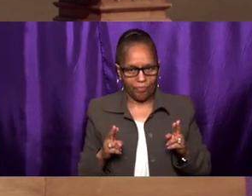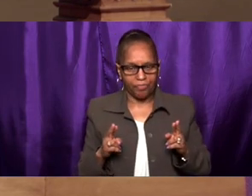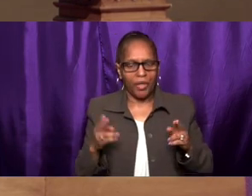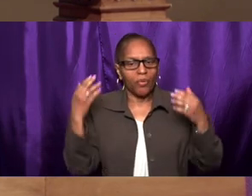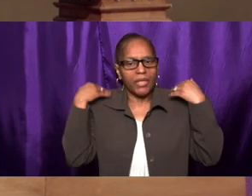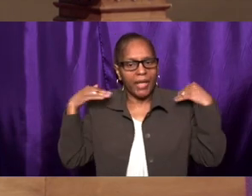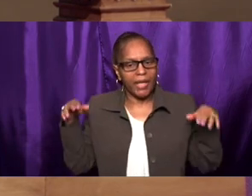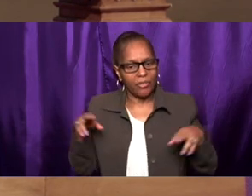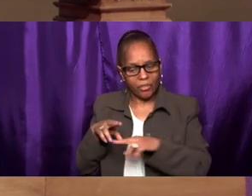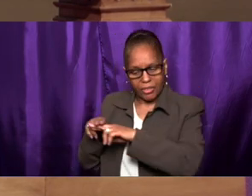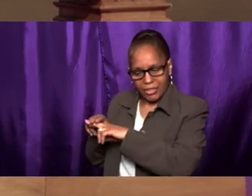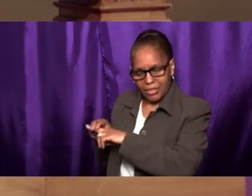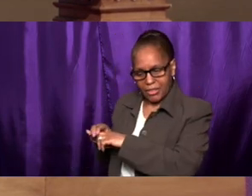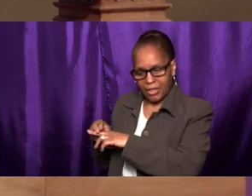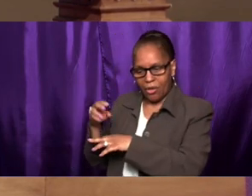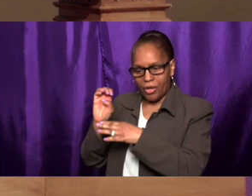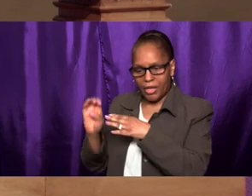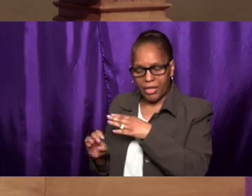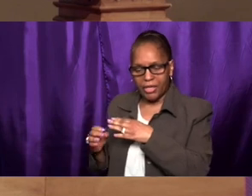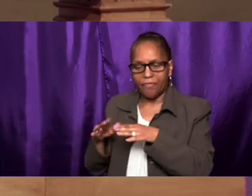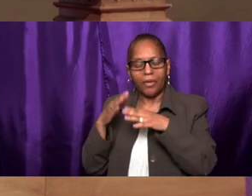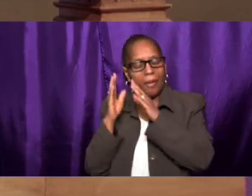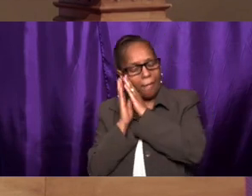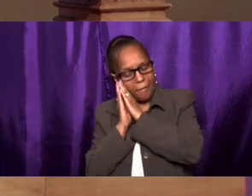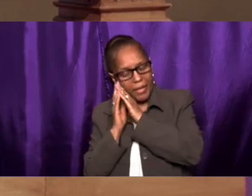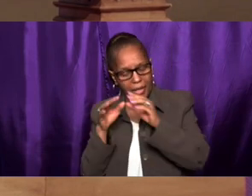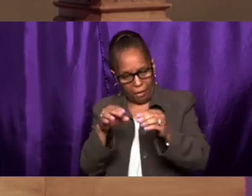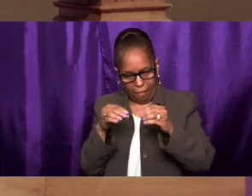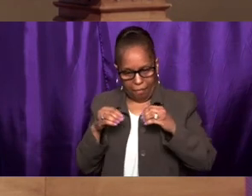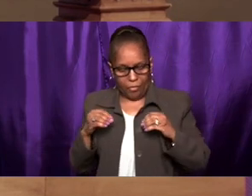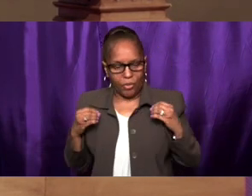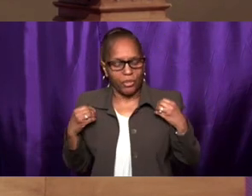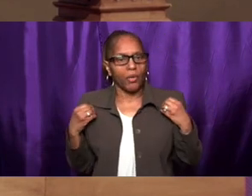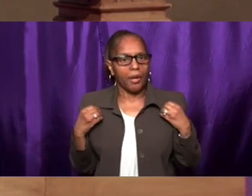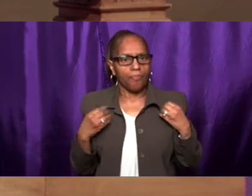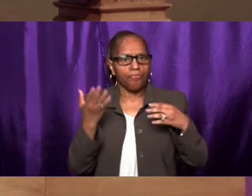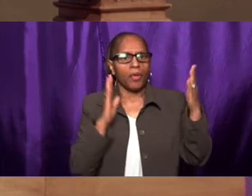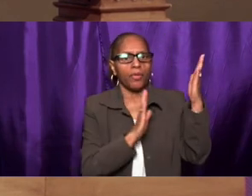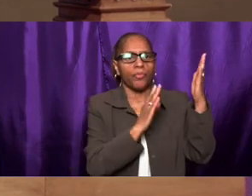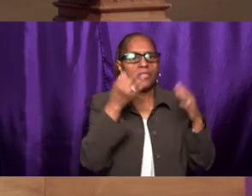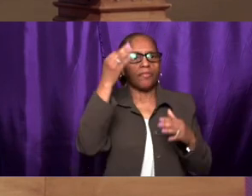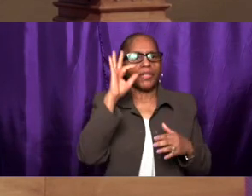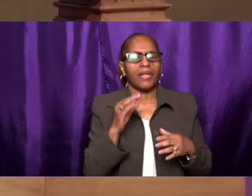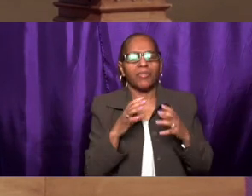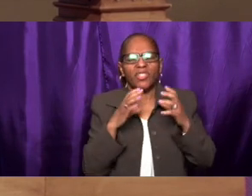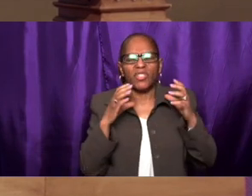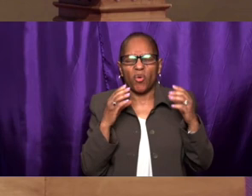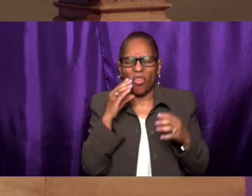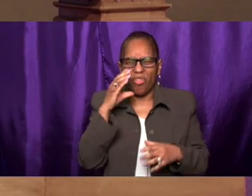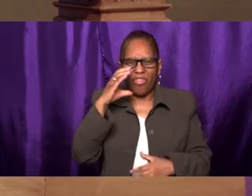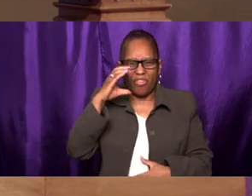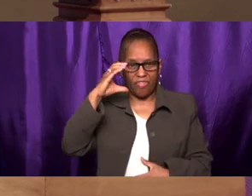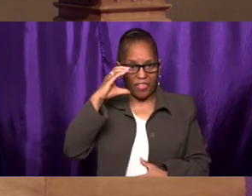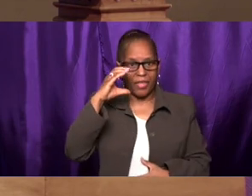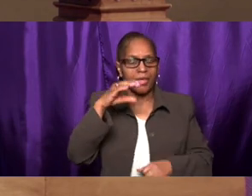sit on the end of your bed and pull you up. Y'all ain't hear me. I want the presence of God to be so thick in this